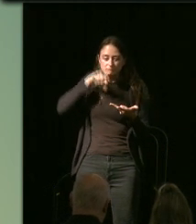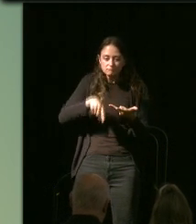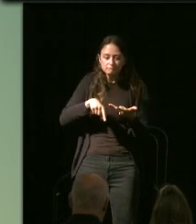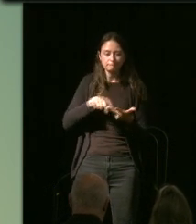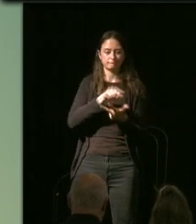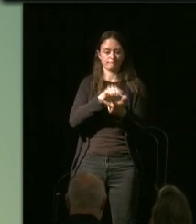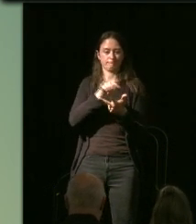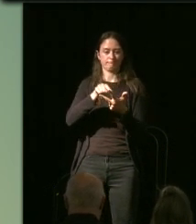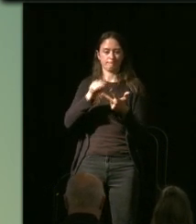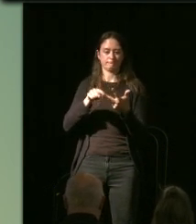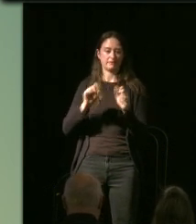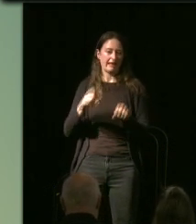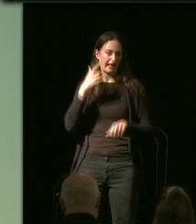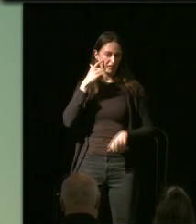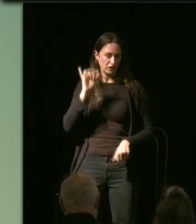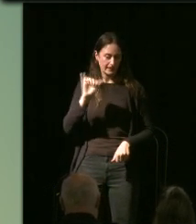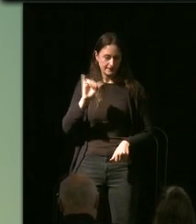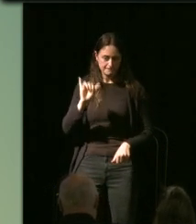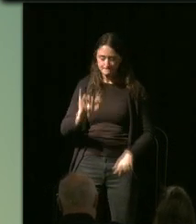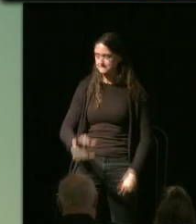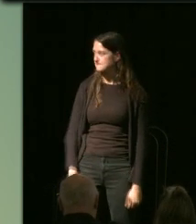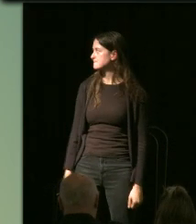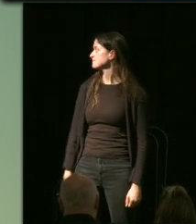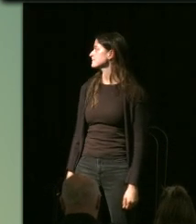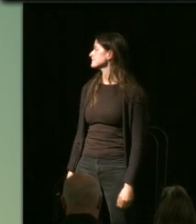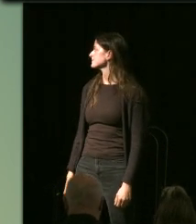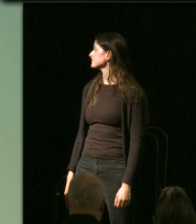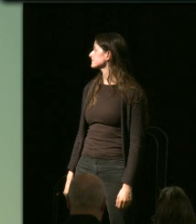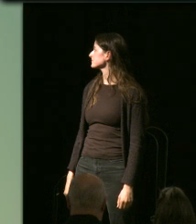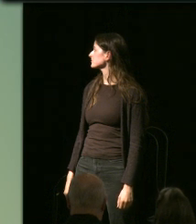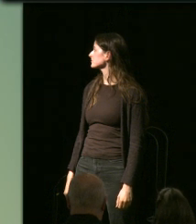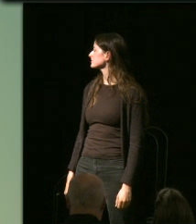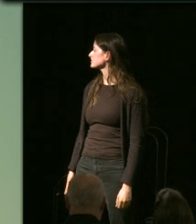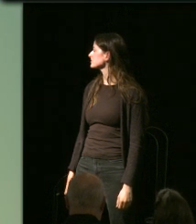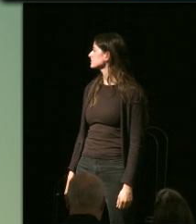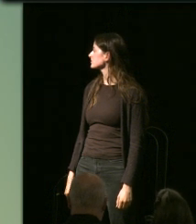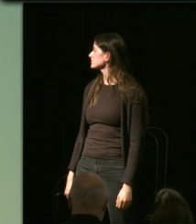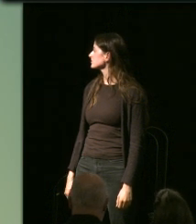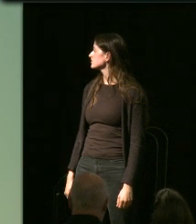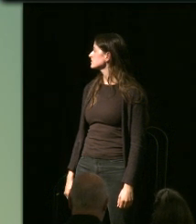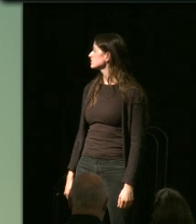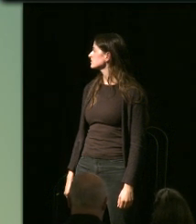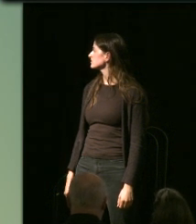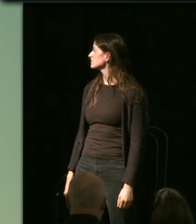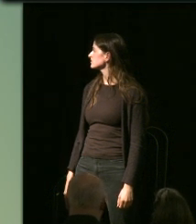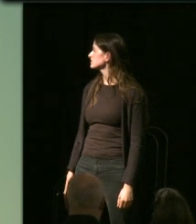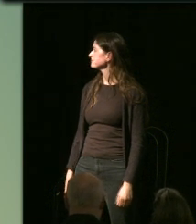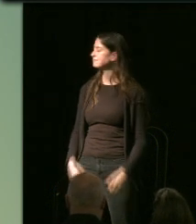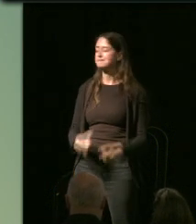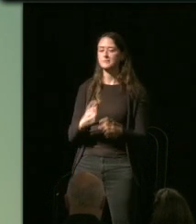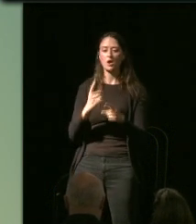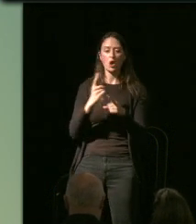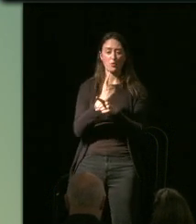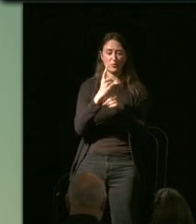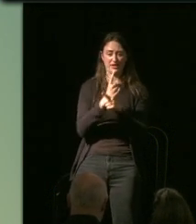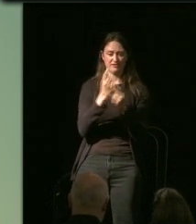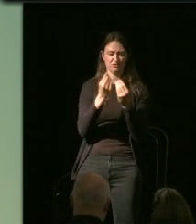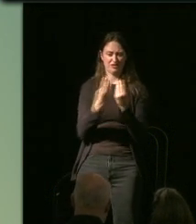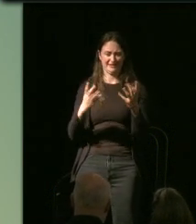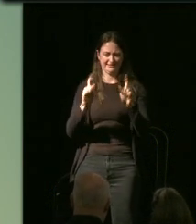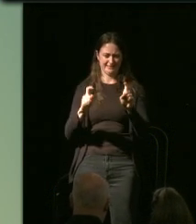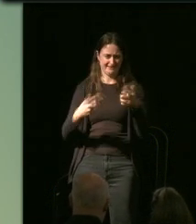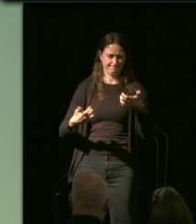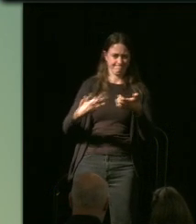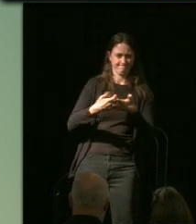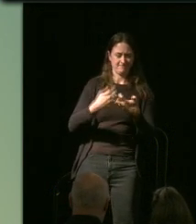A little bit about appropriate genetic tests. If you have a hearing loss and RP, the